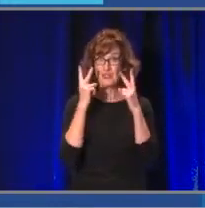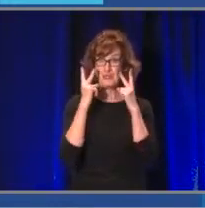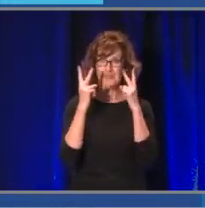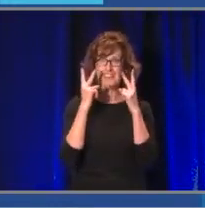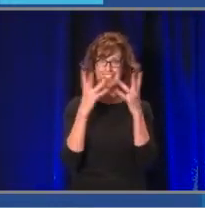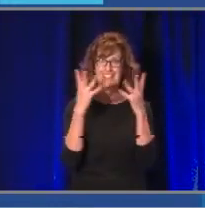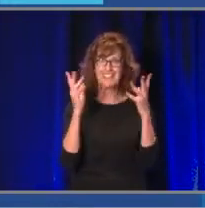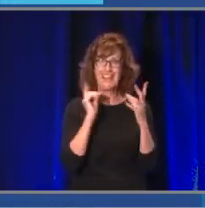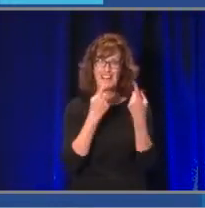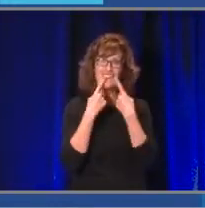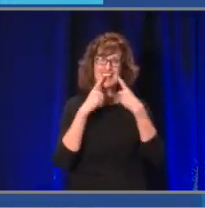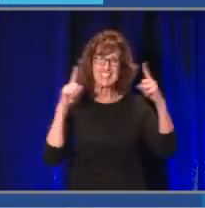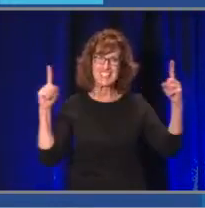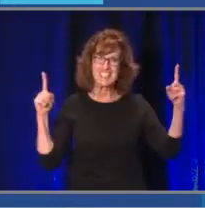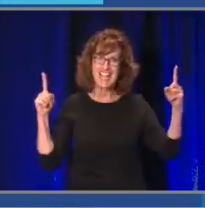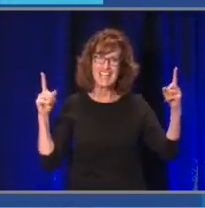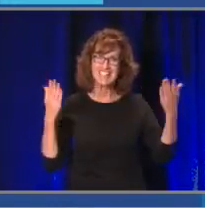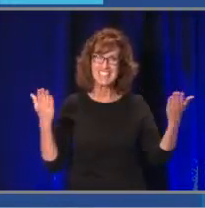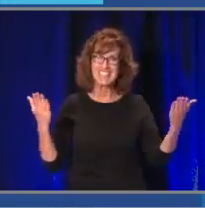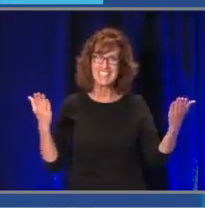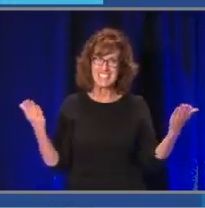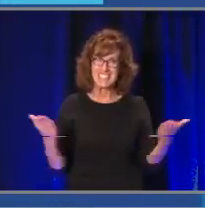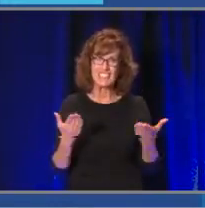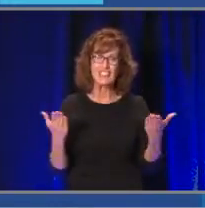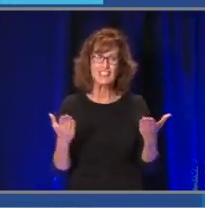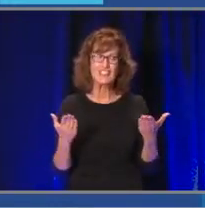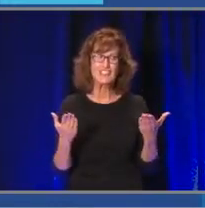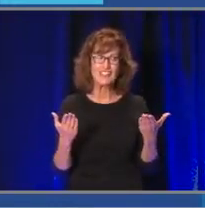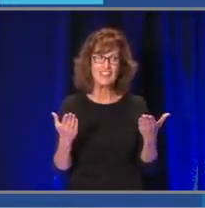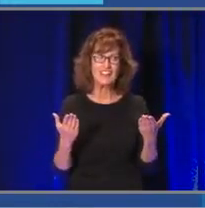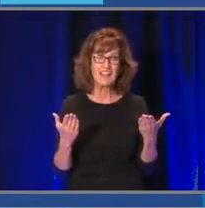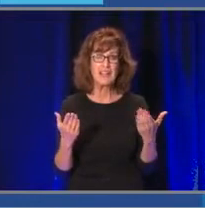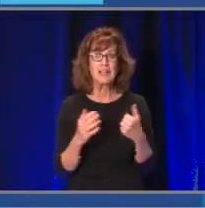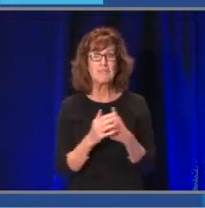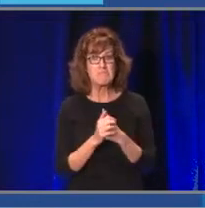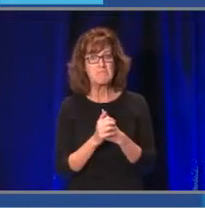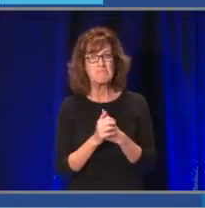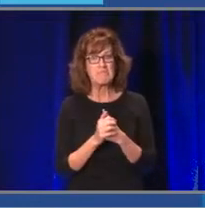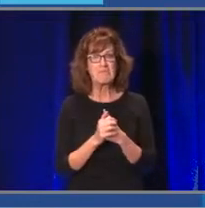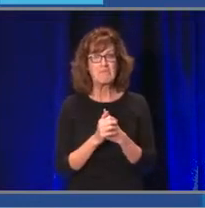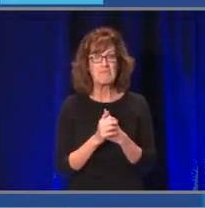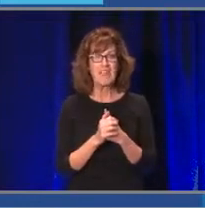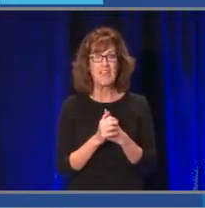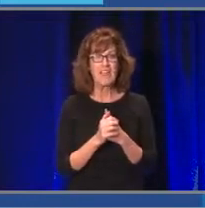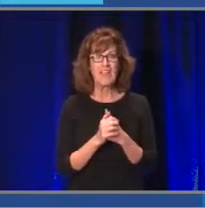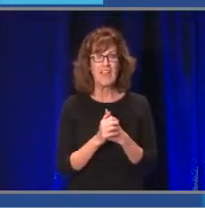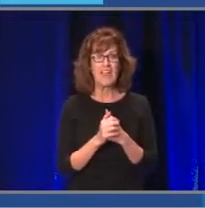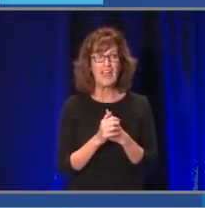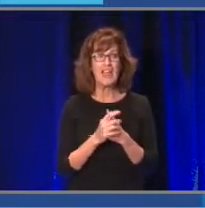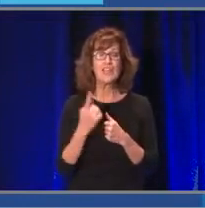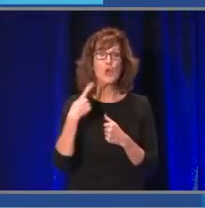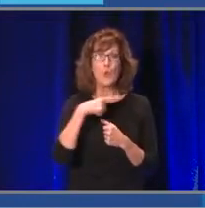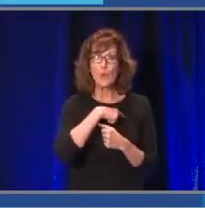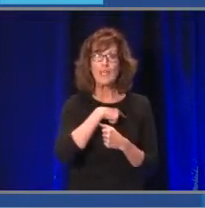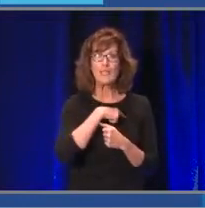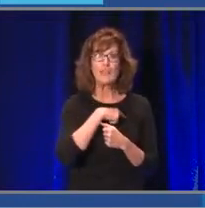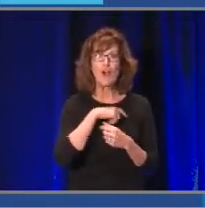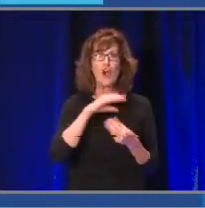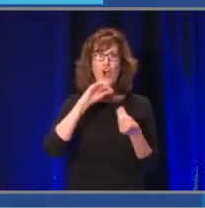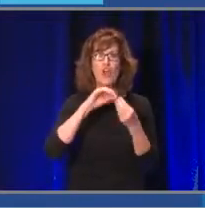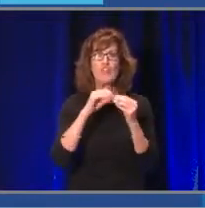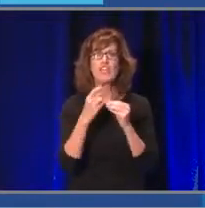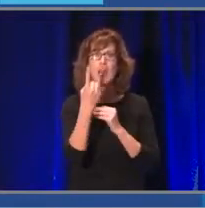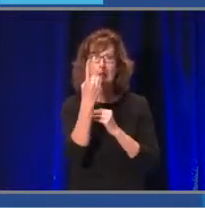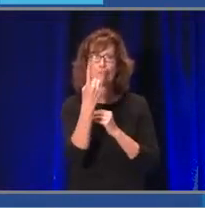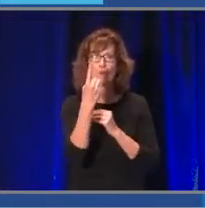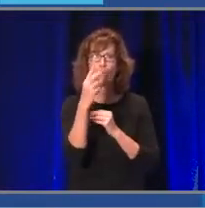at Hackensack University Medical Center. There's no reason, it's not a question why we are the #1 urology department in New